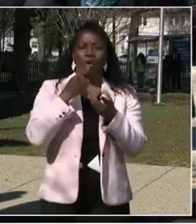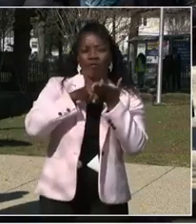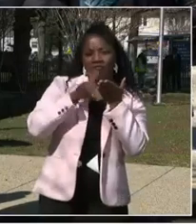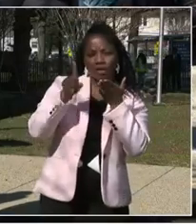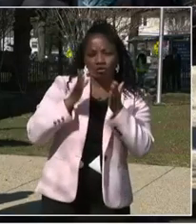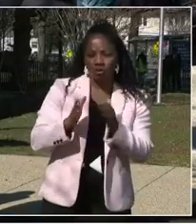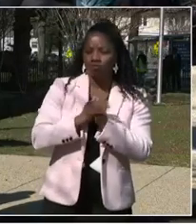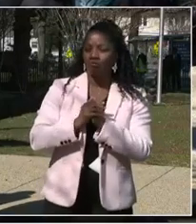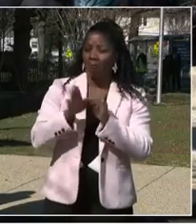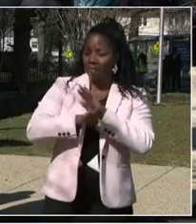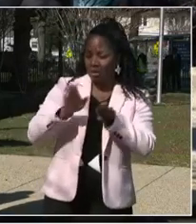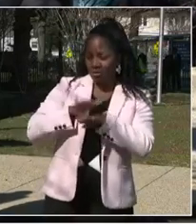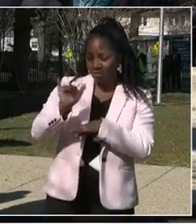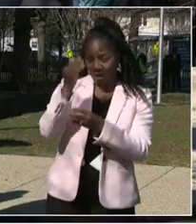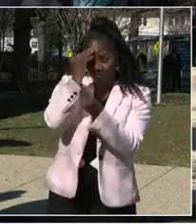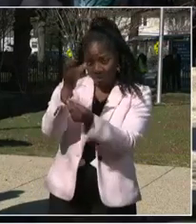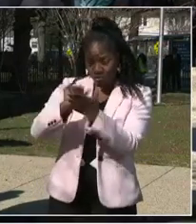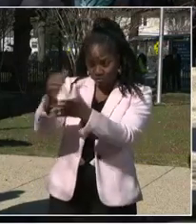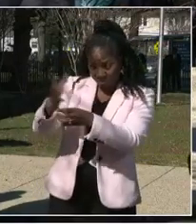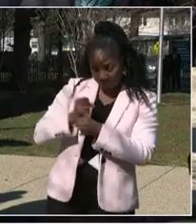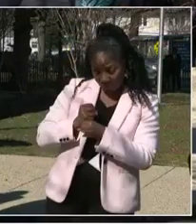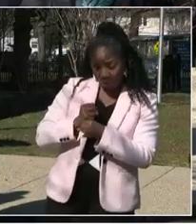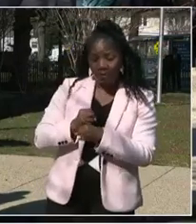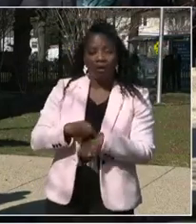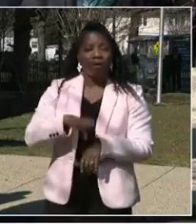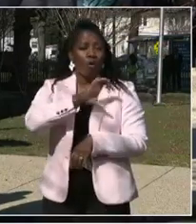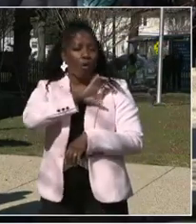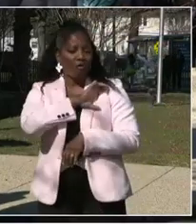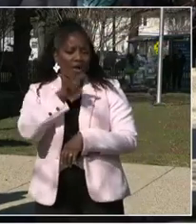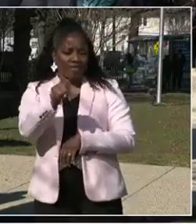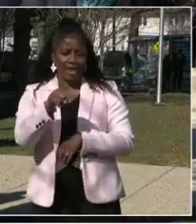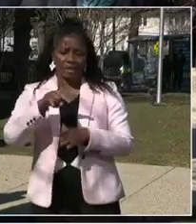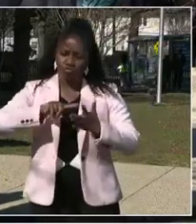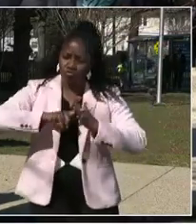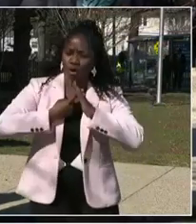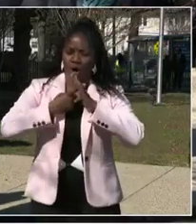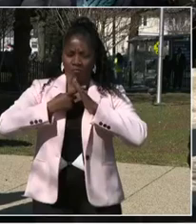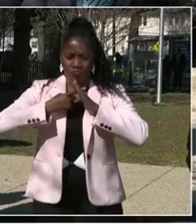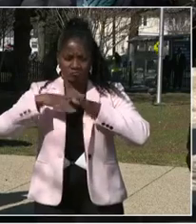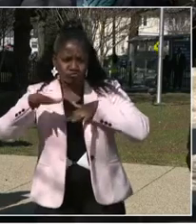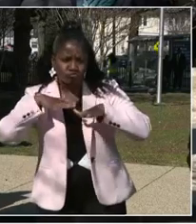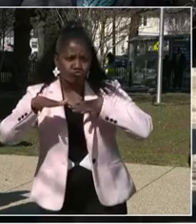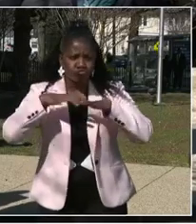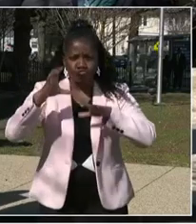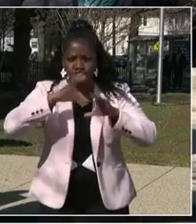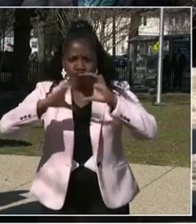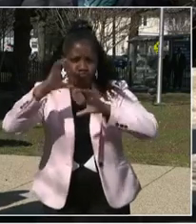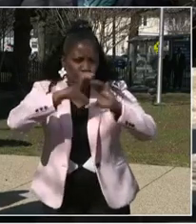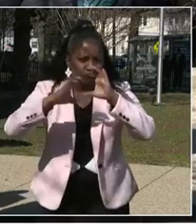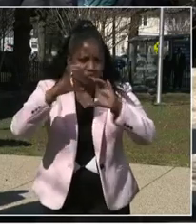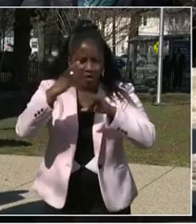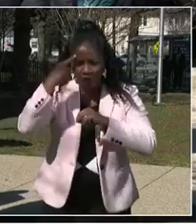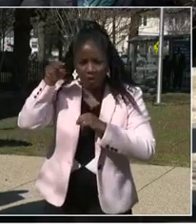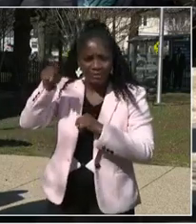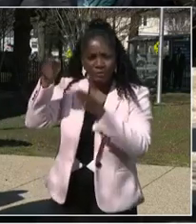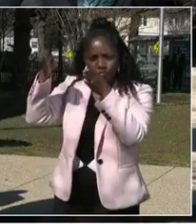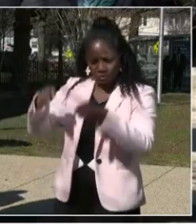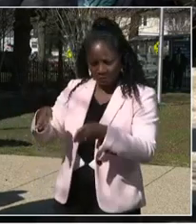the information we received, law enforcement began canvassing areas across the city for Mr.